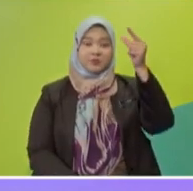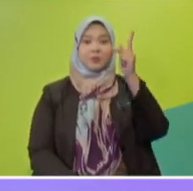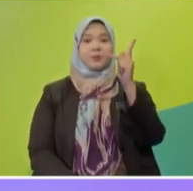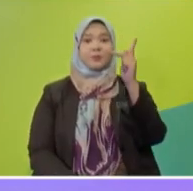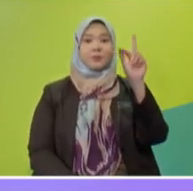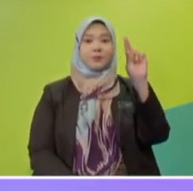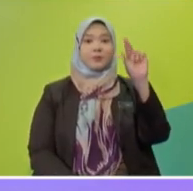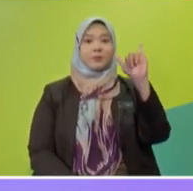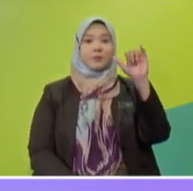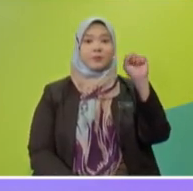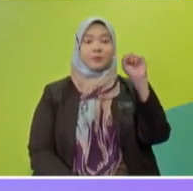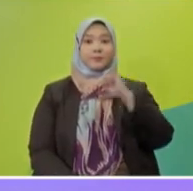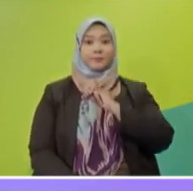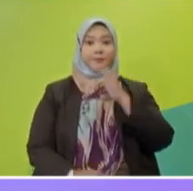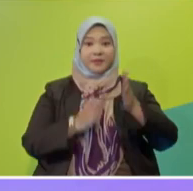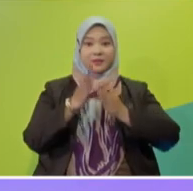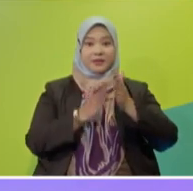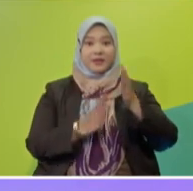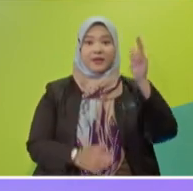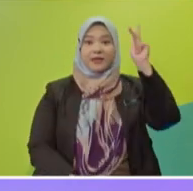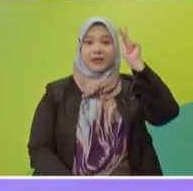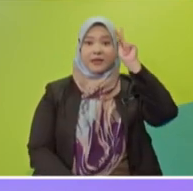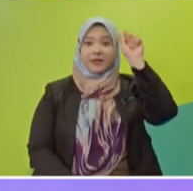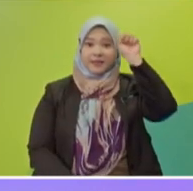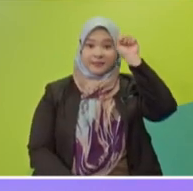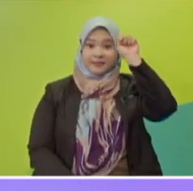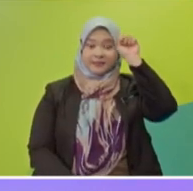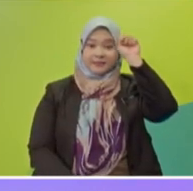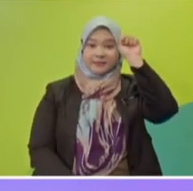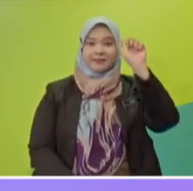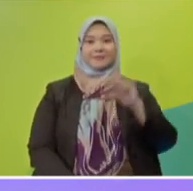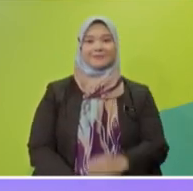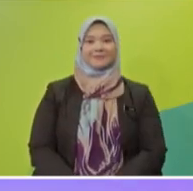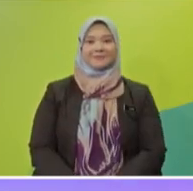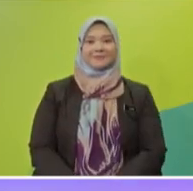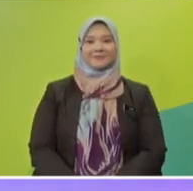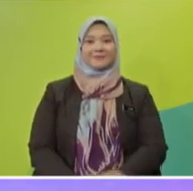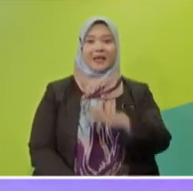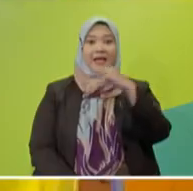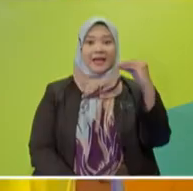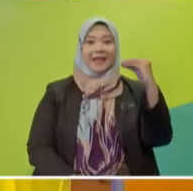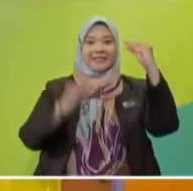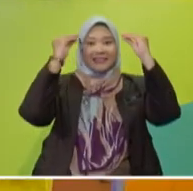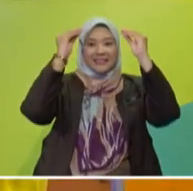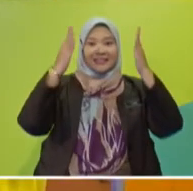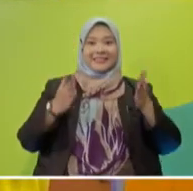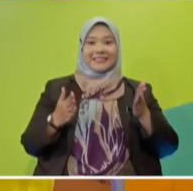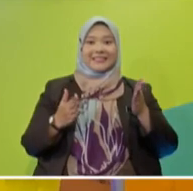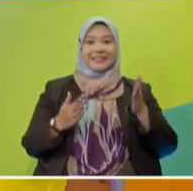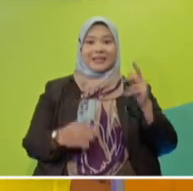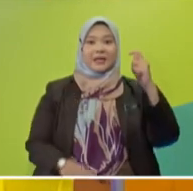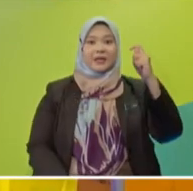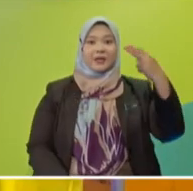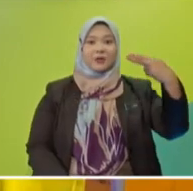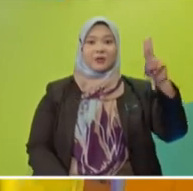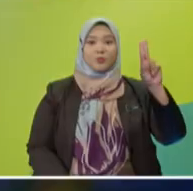learning literacy, Bahasa, Inggeris with, can you guess? That's right, with teacher Tulasi aka Kiko